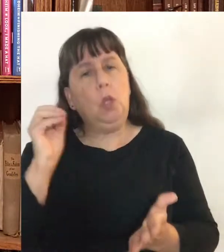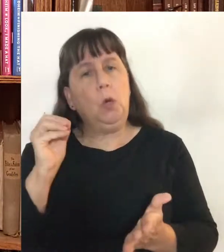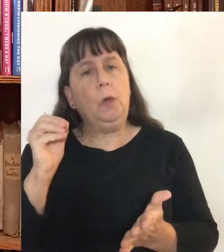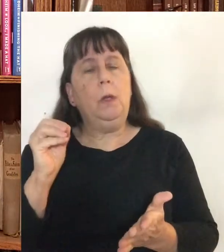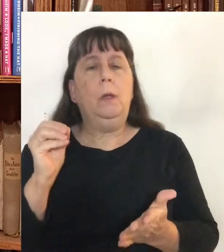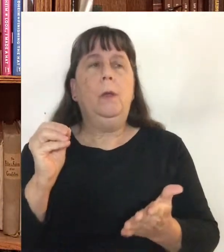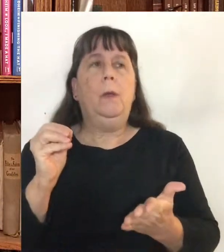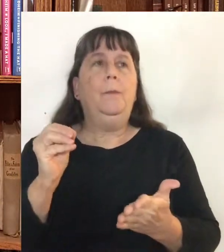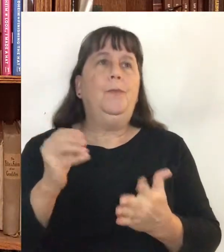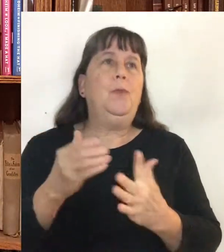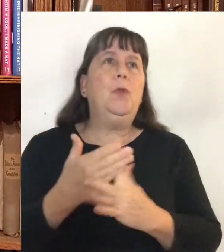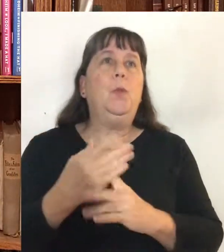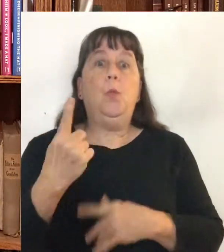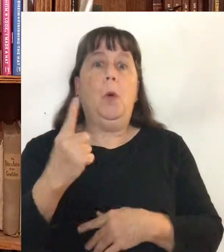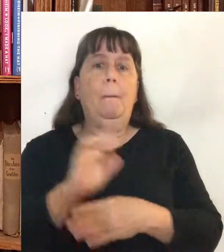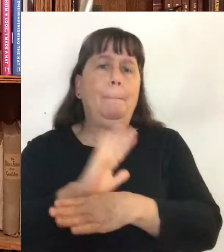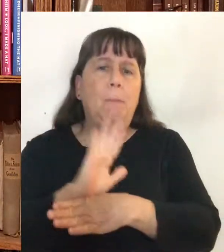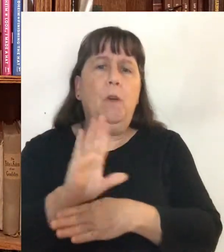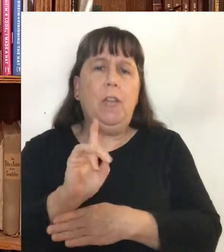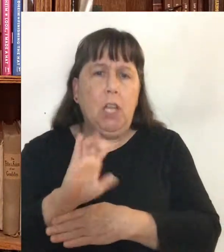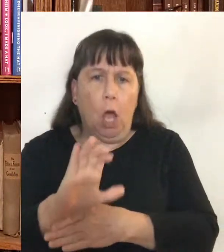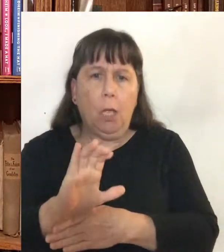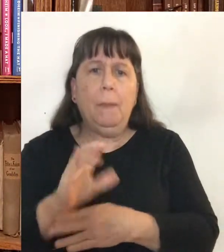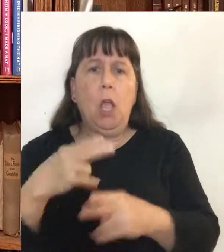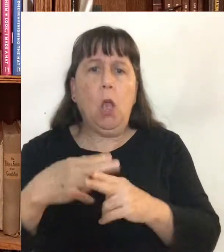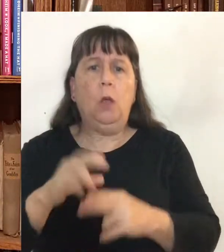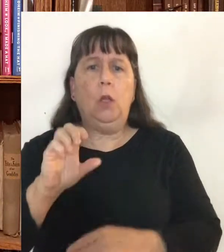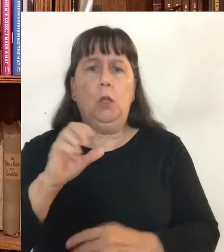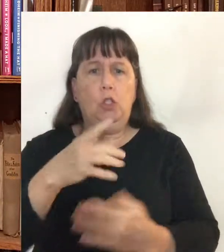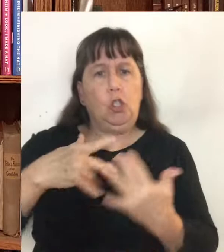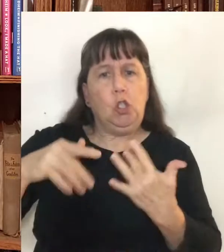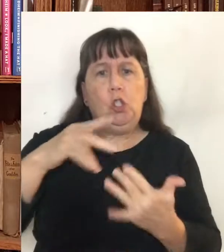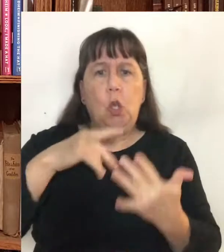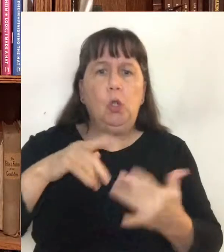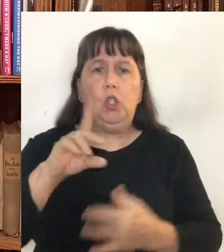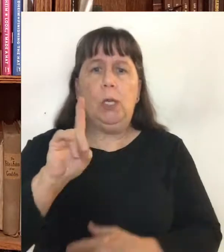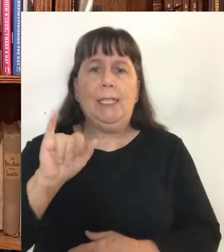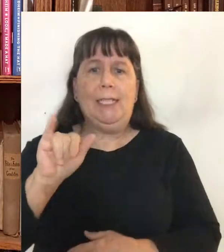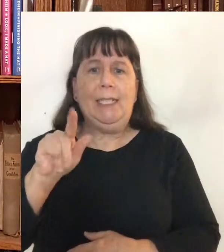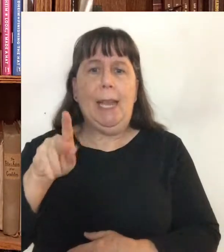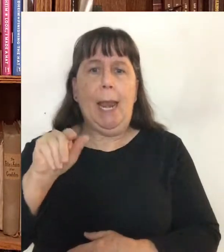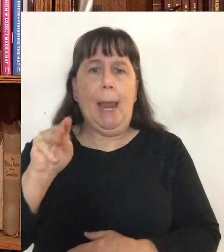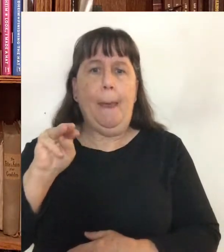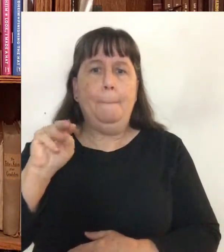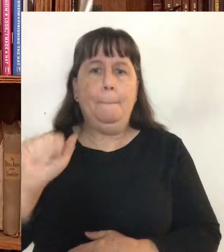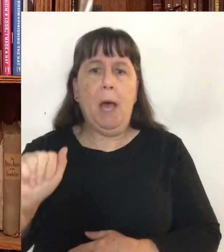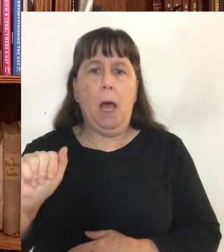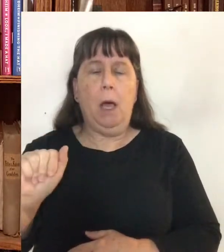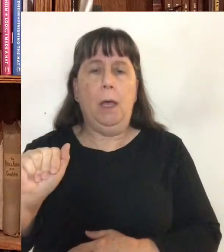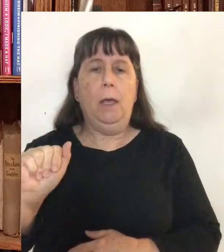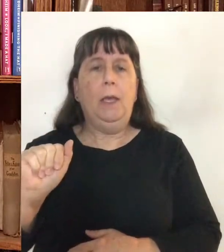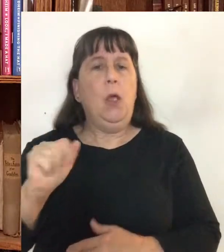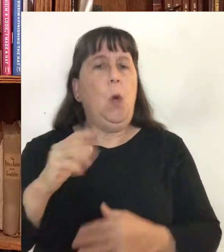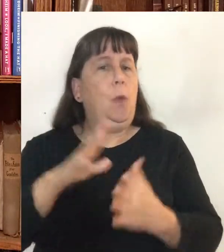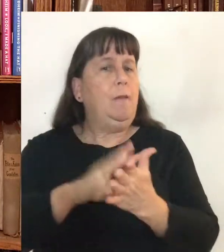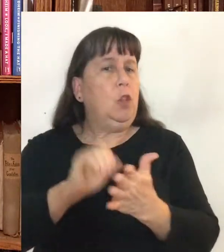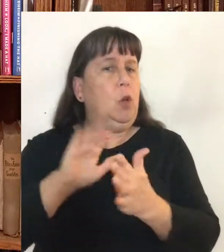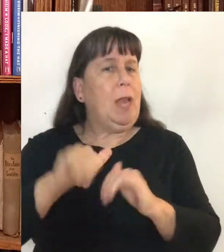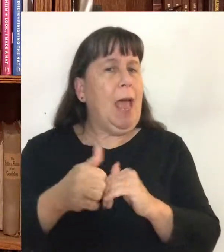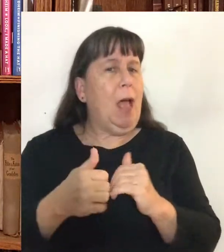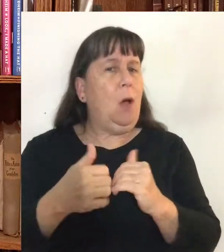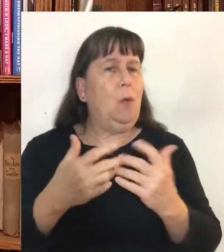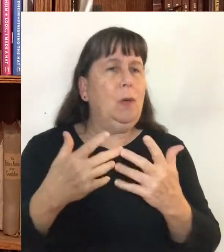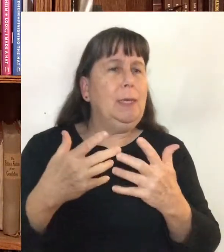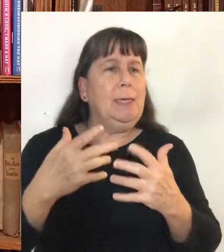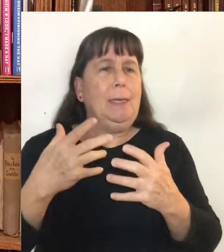learned, partly through Social Dilemma on Netflix, a wonderful little documentary, what the mechanics, or